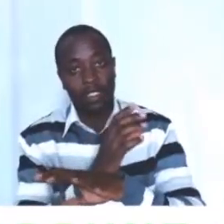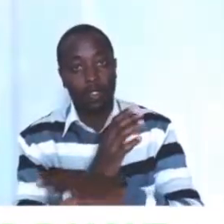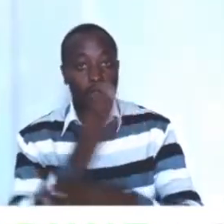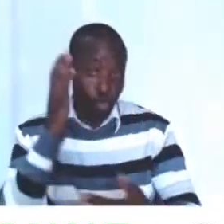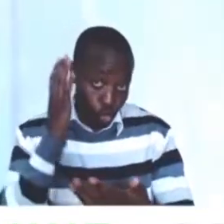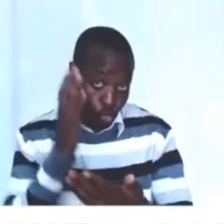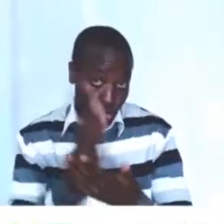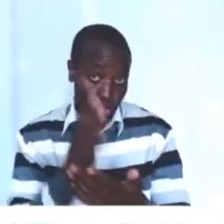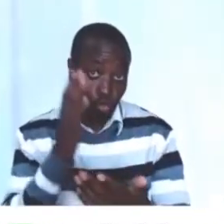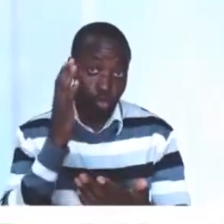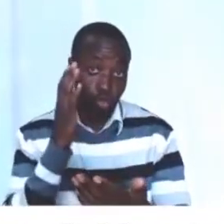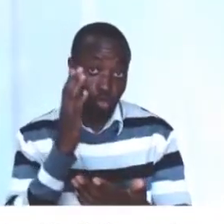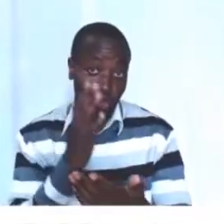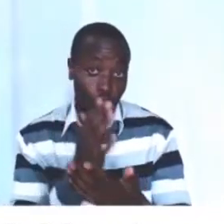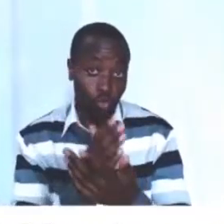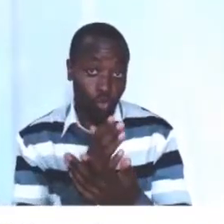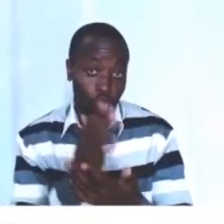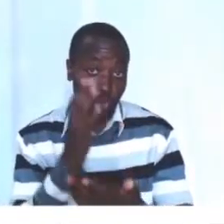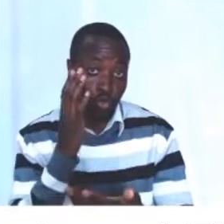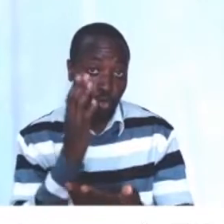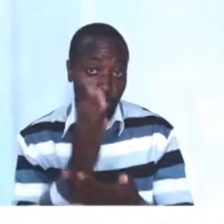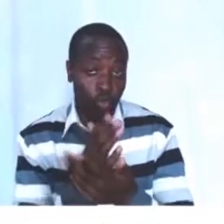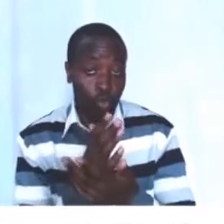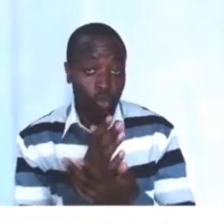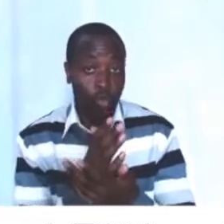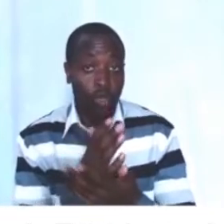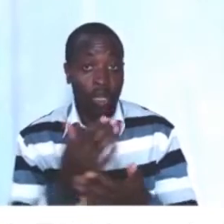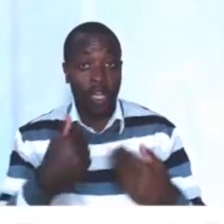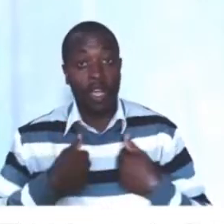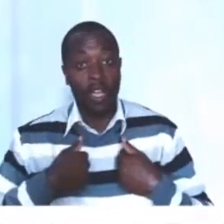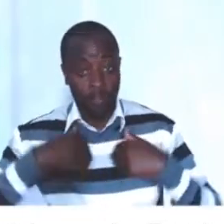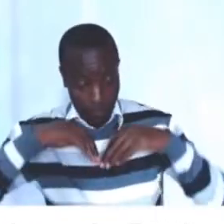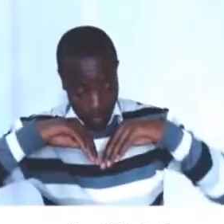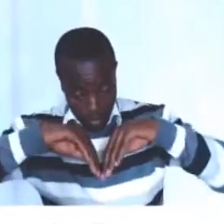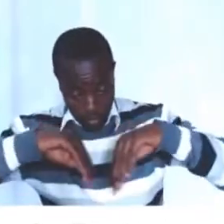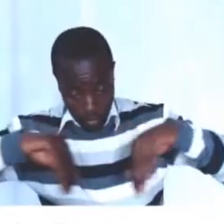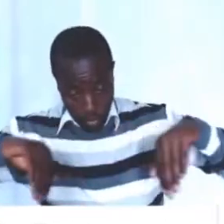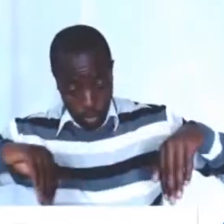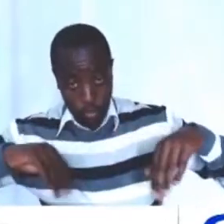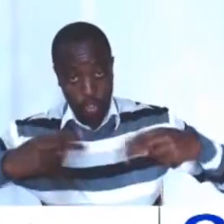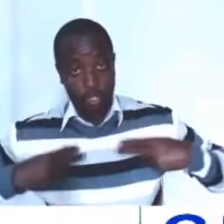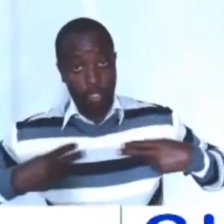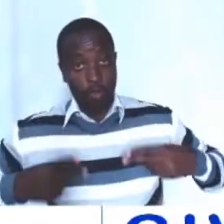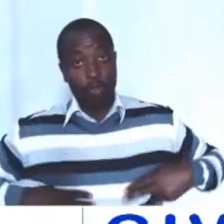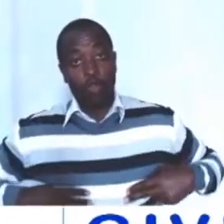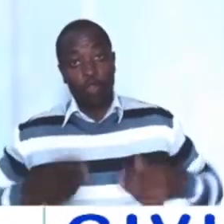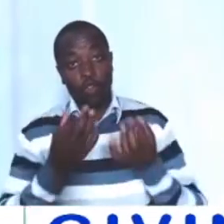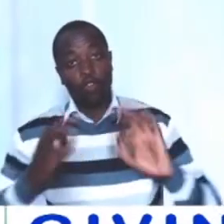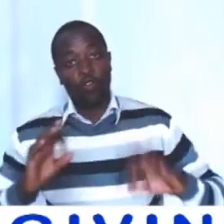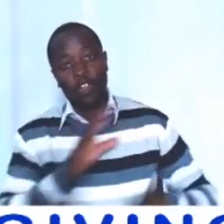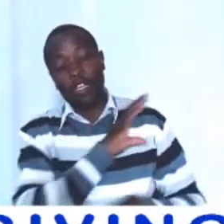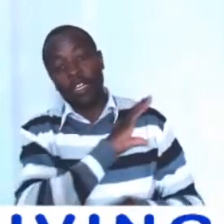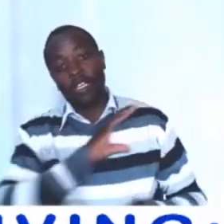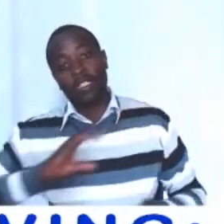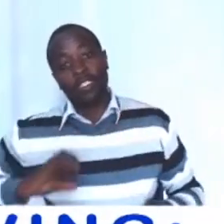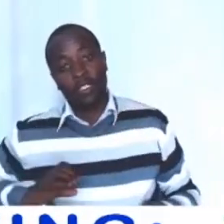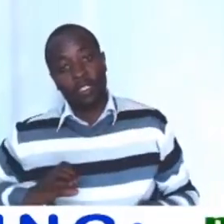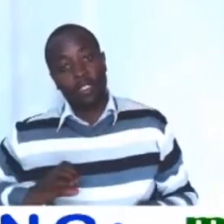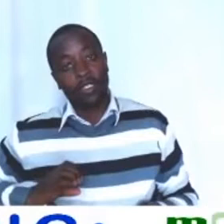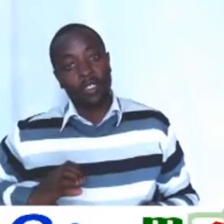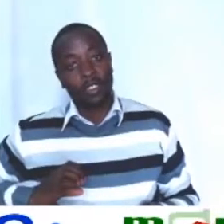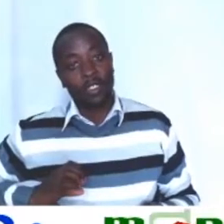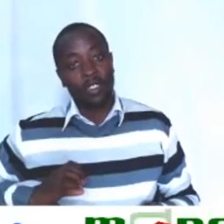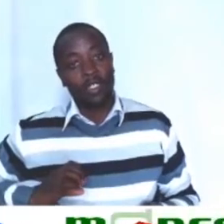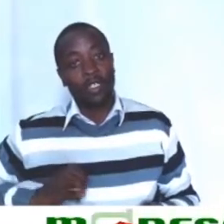true and the underlying cause of divisions in the body of Christ.